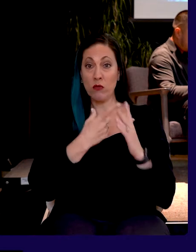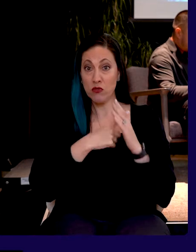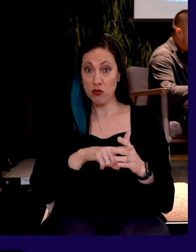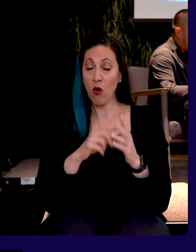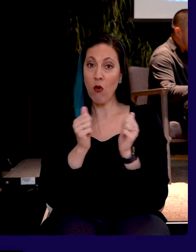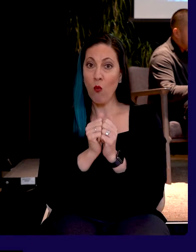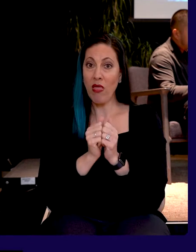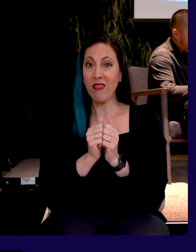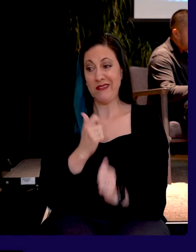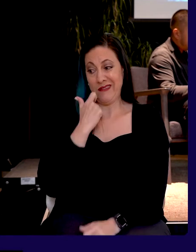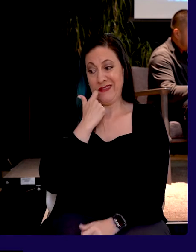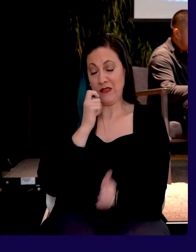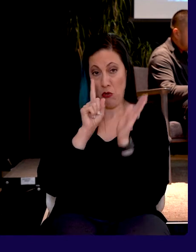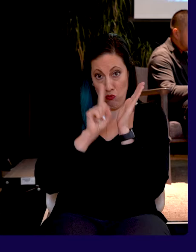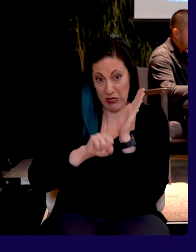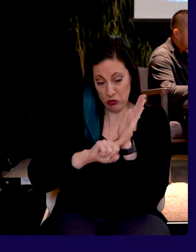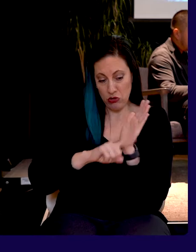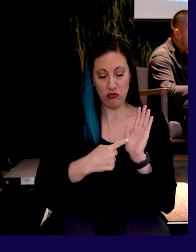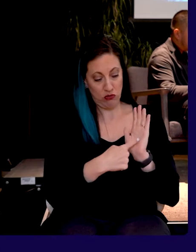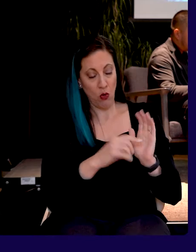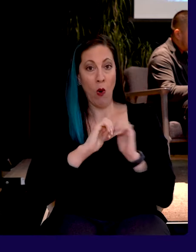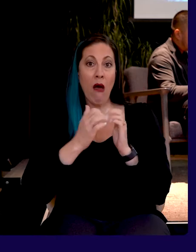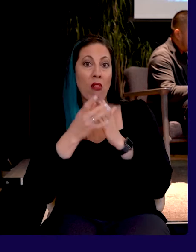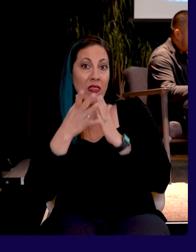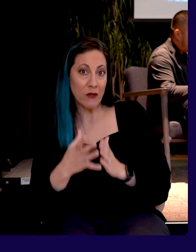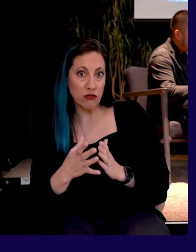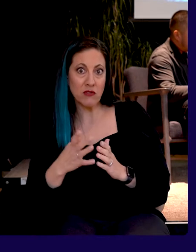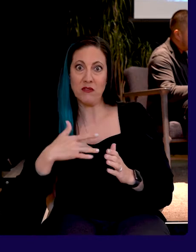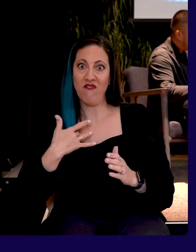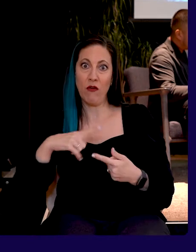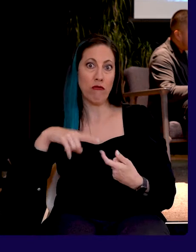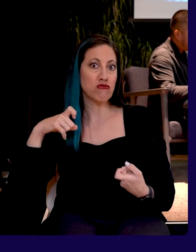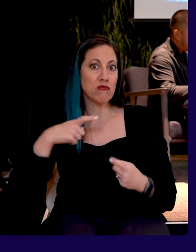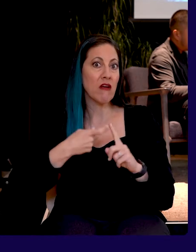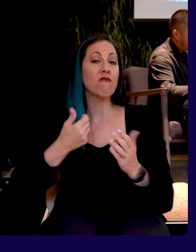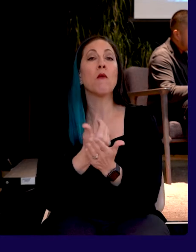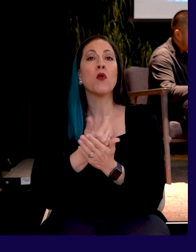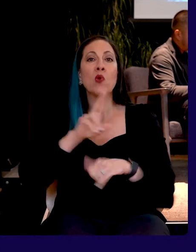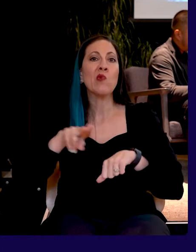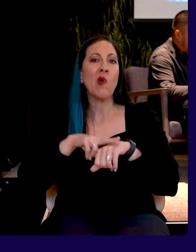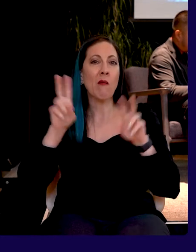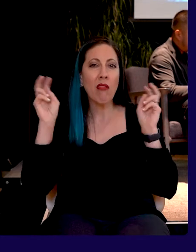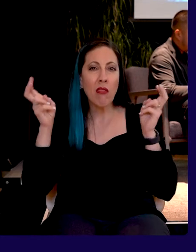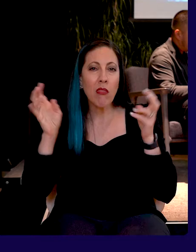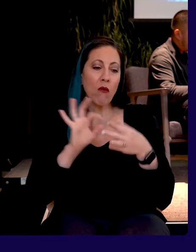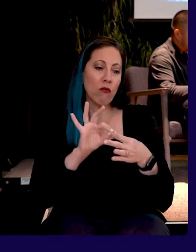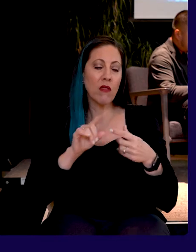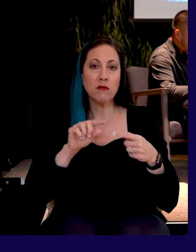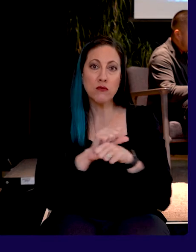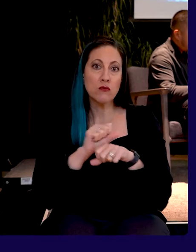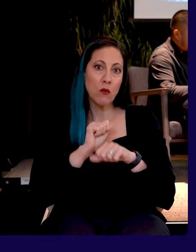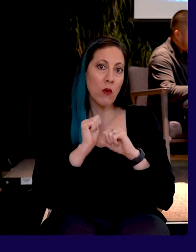with some very recent research that speaks to how leaders in orgs are feeling the strain of the new normal when it comes to working with people and their